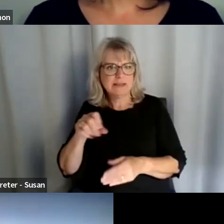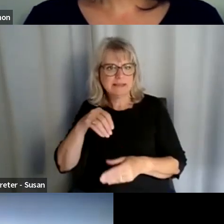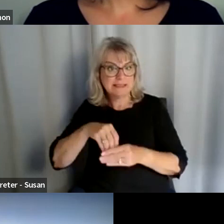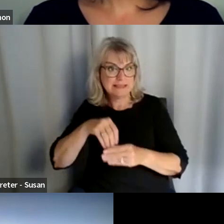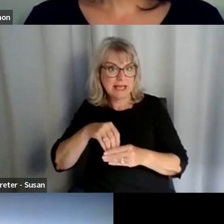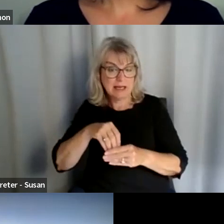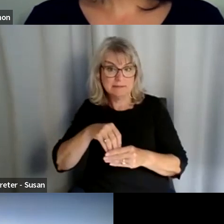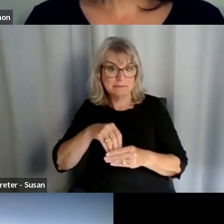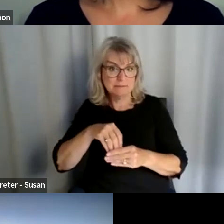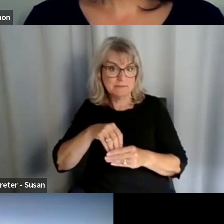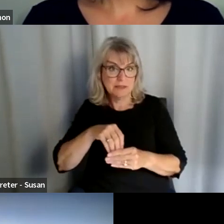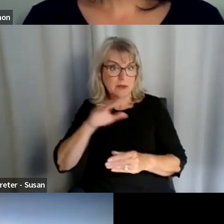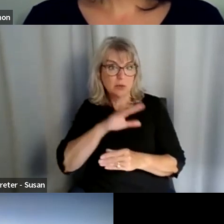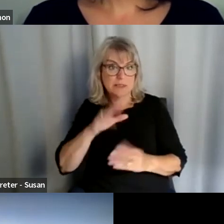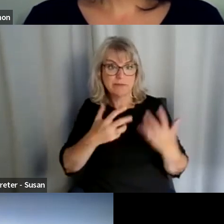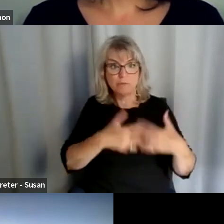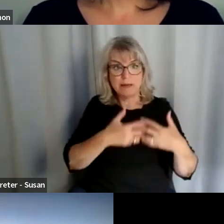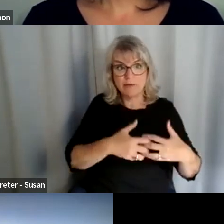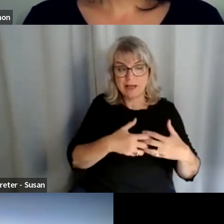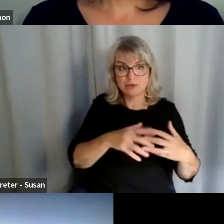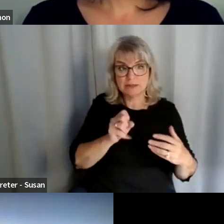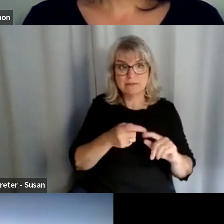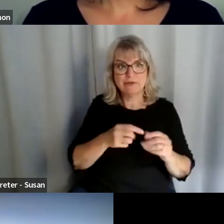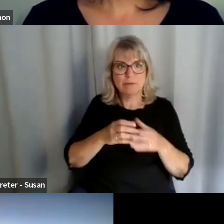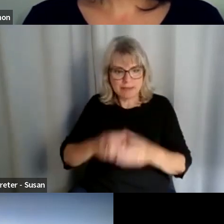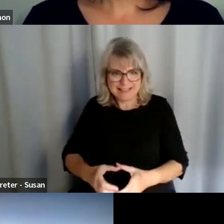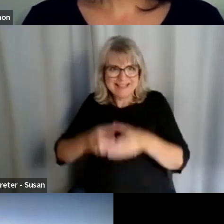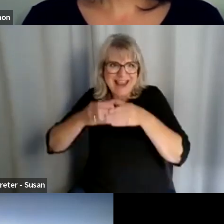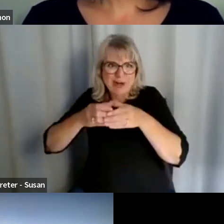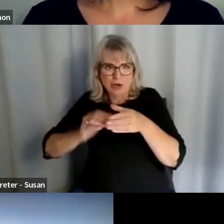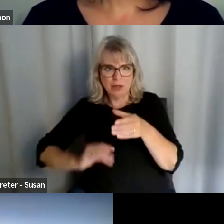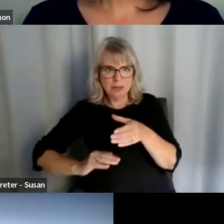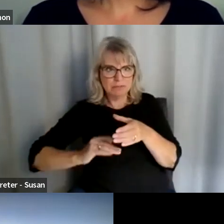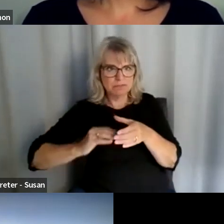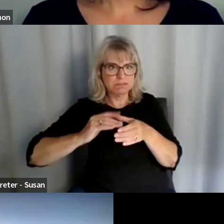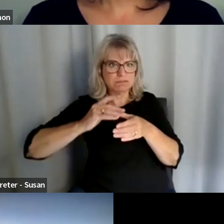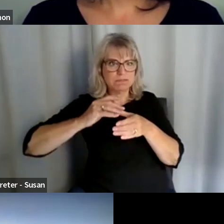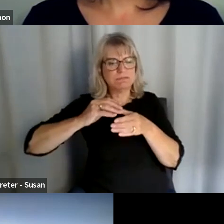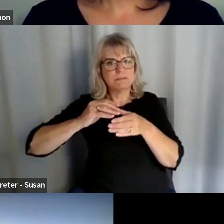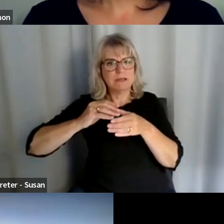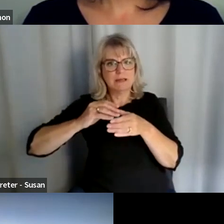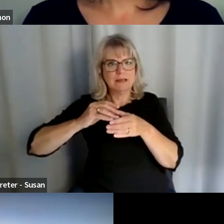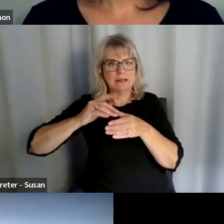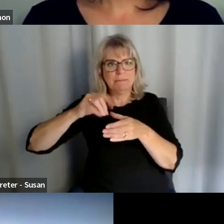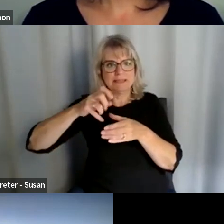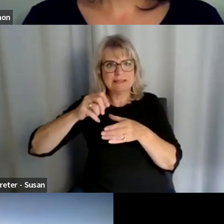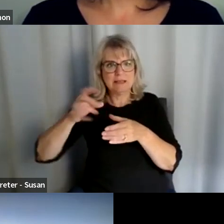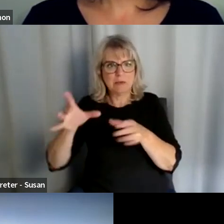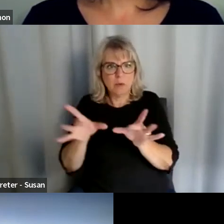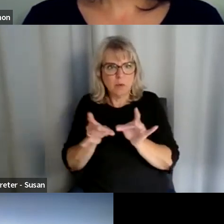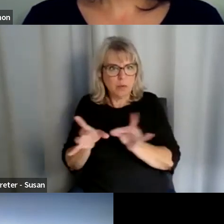never within their manufacturing stream. It came from the container that the pesticide was placed in. It was leaching from the